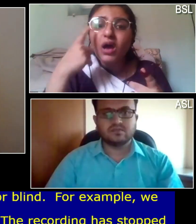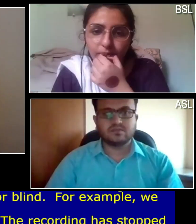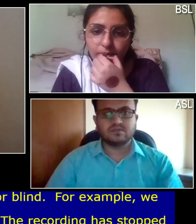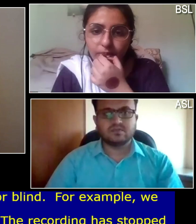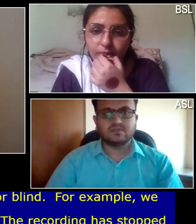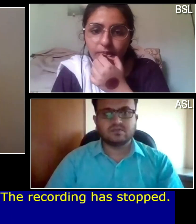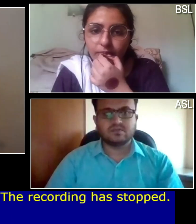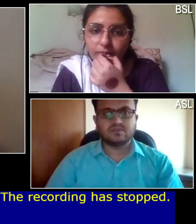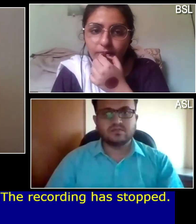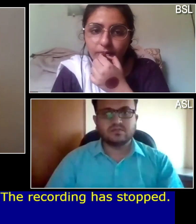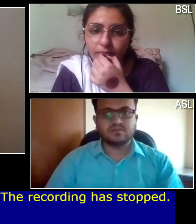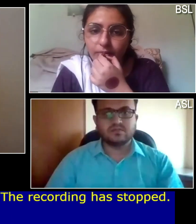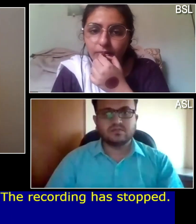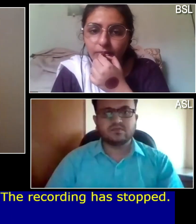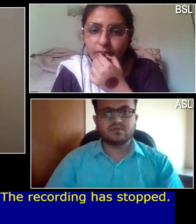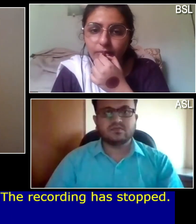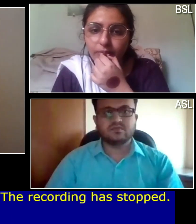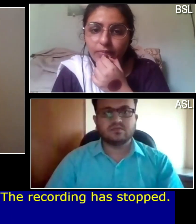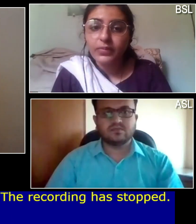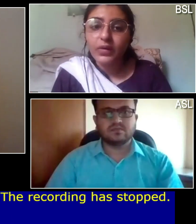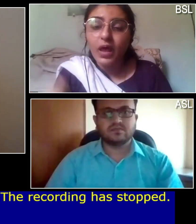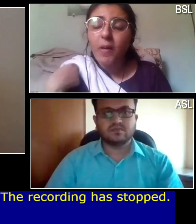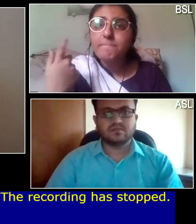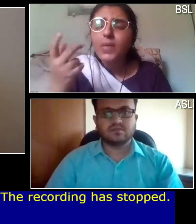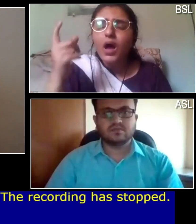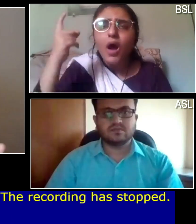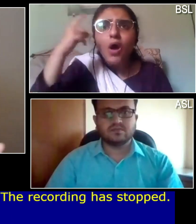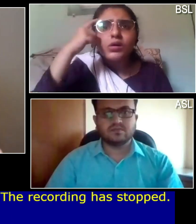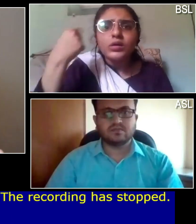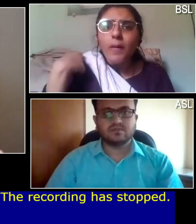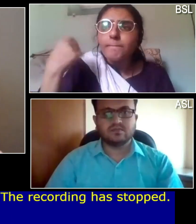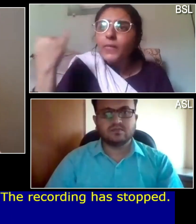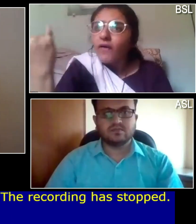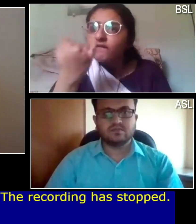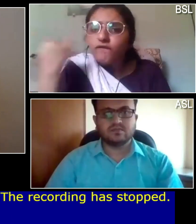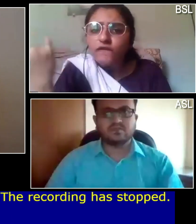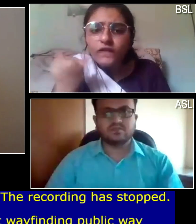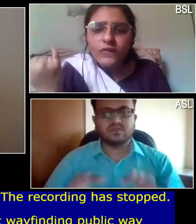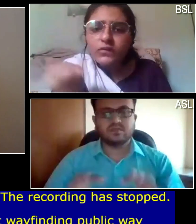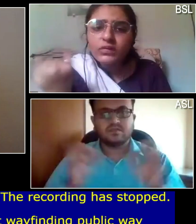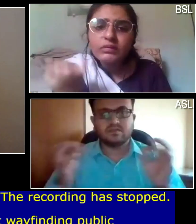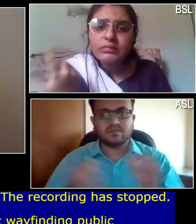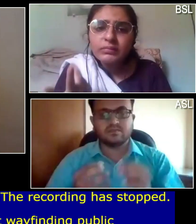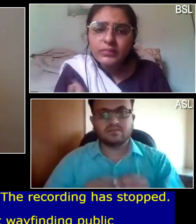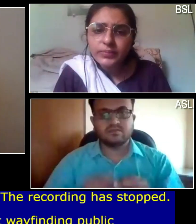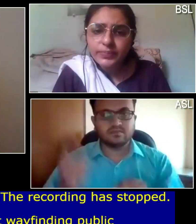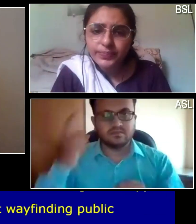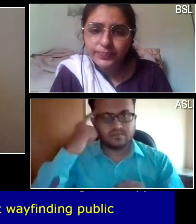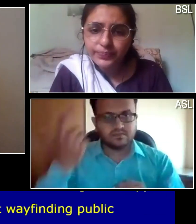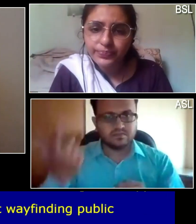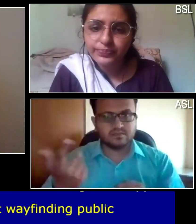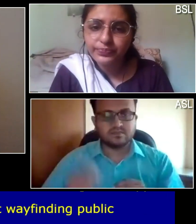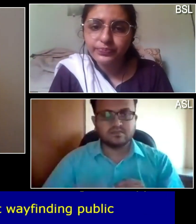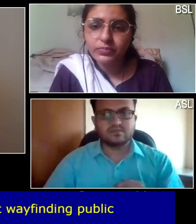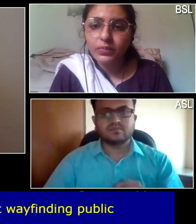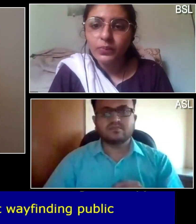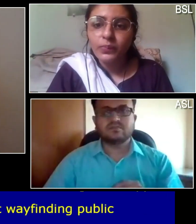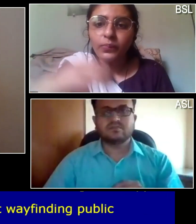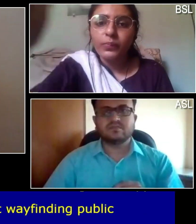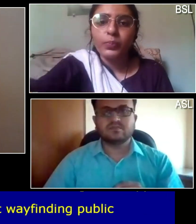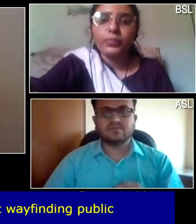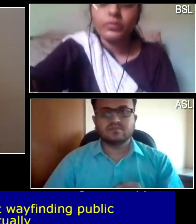we realize that wayfinding, public wayfinding, braille on the walls, is actually a public health issue.